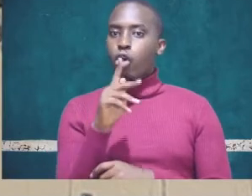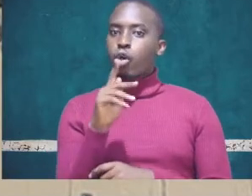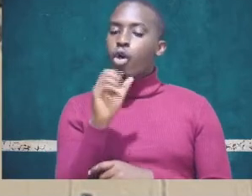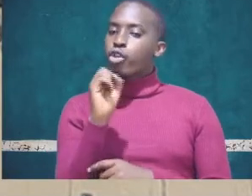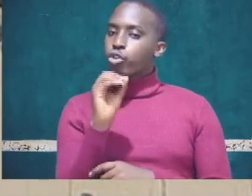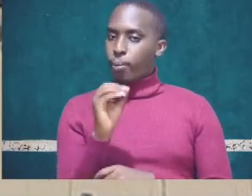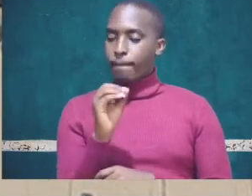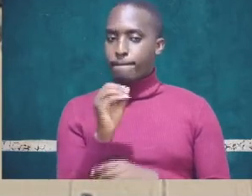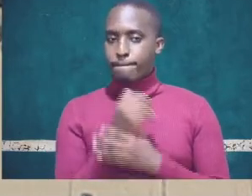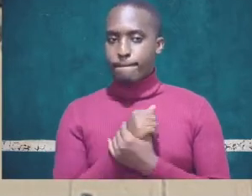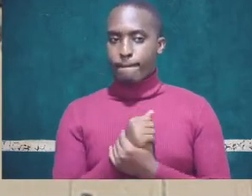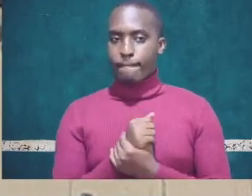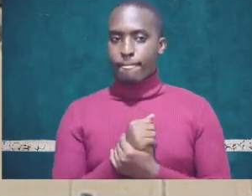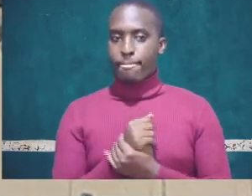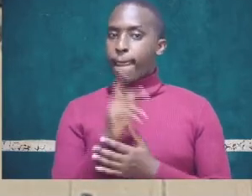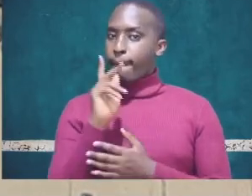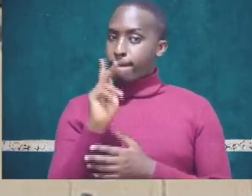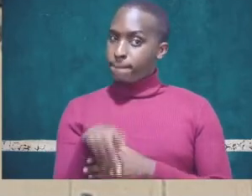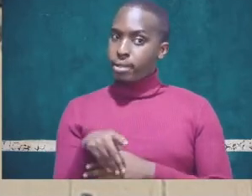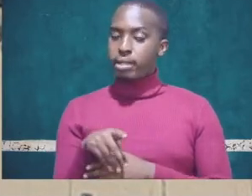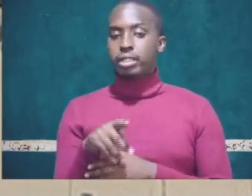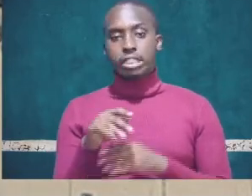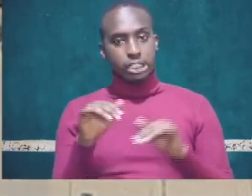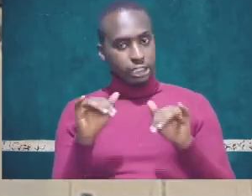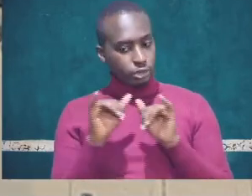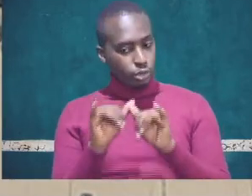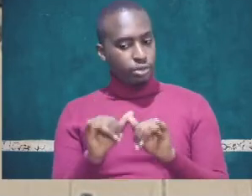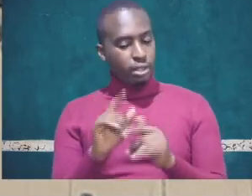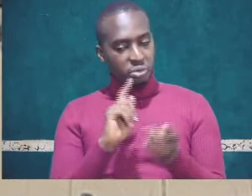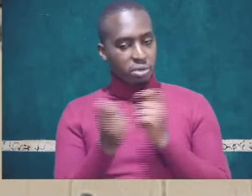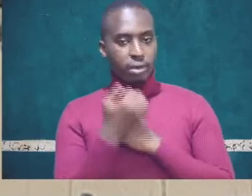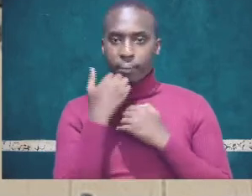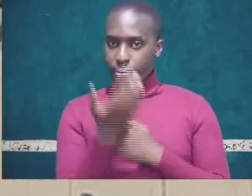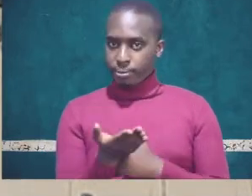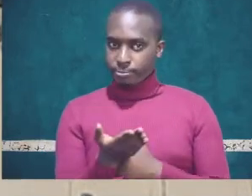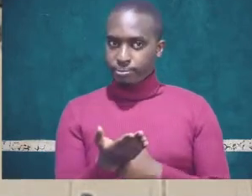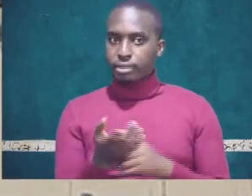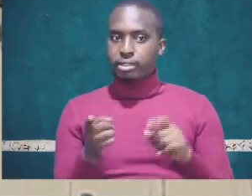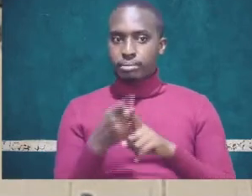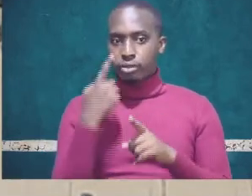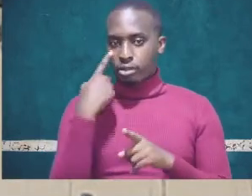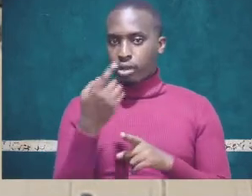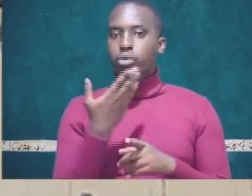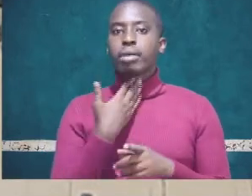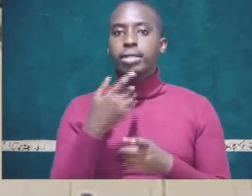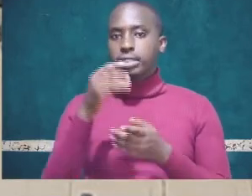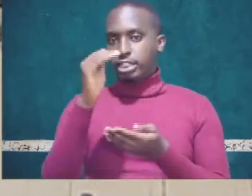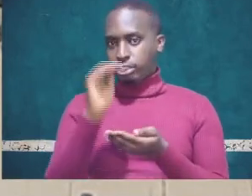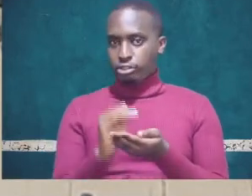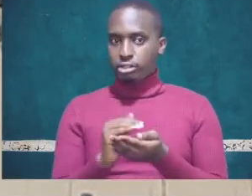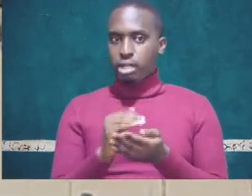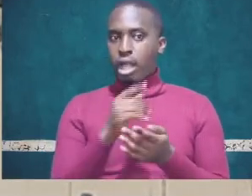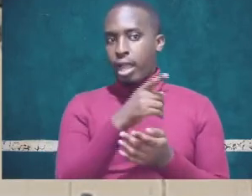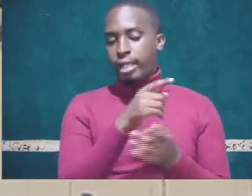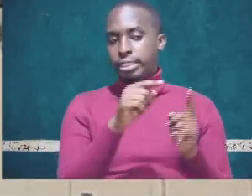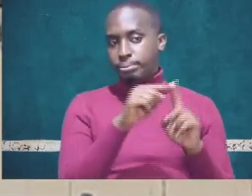So our price is constant. So we want to see a decrease. Here a change has been positive,